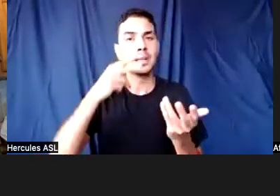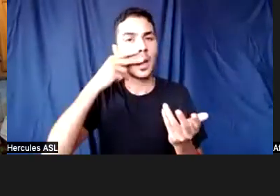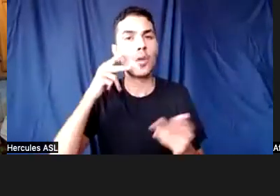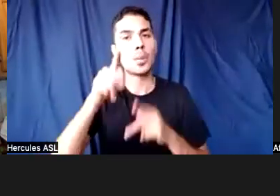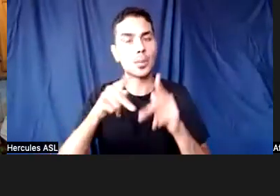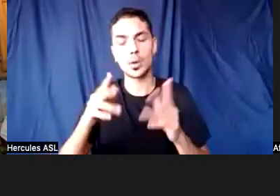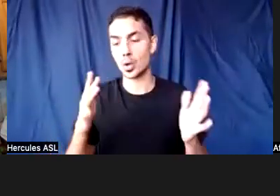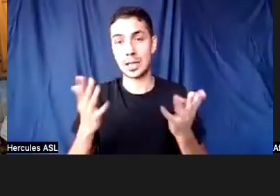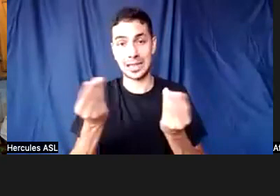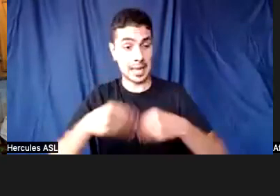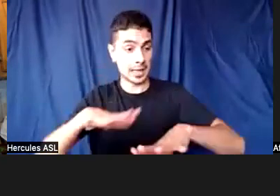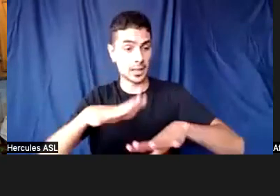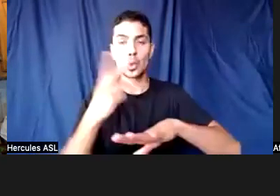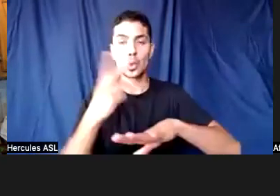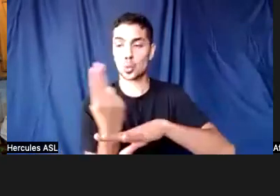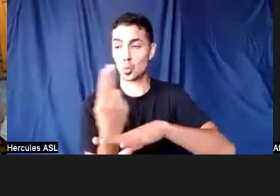foreign and